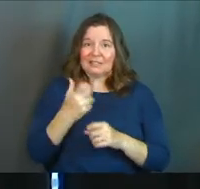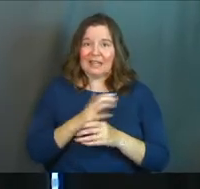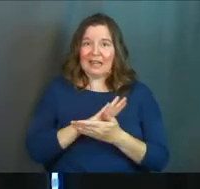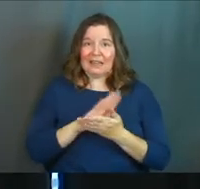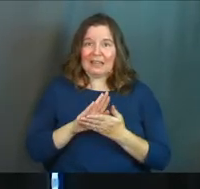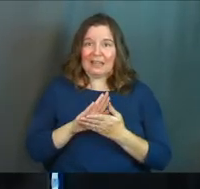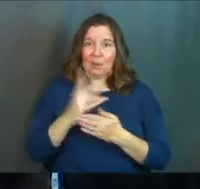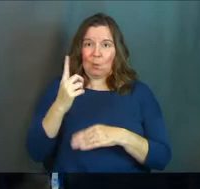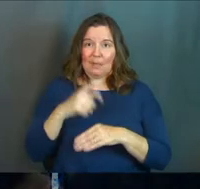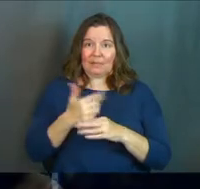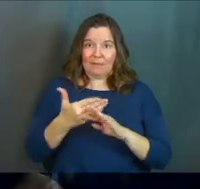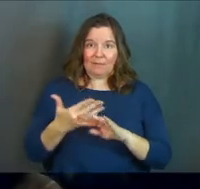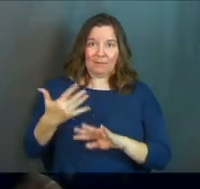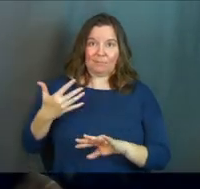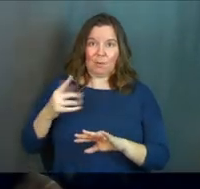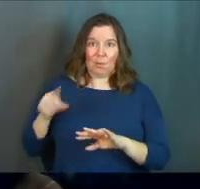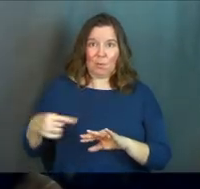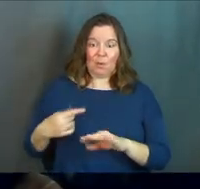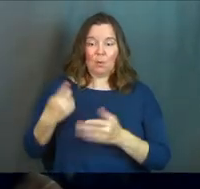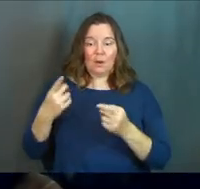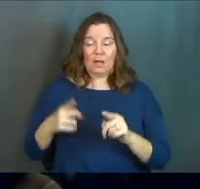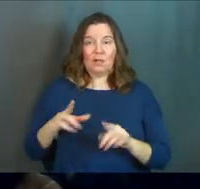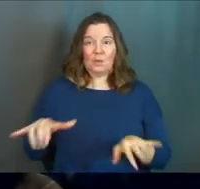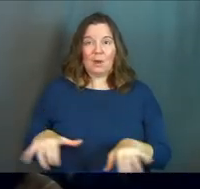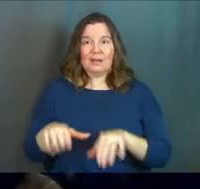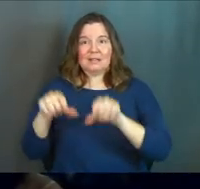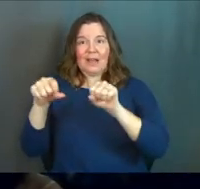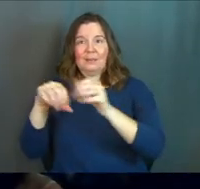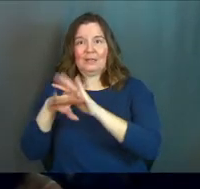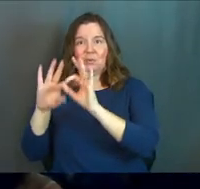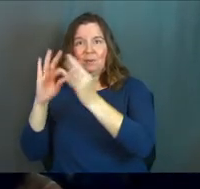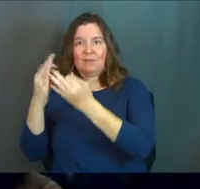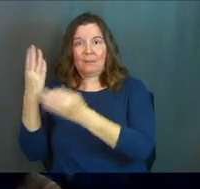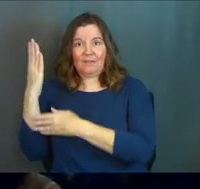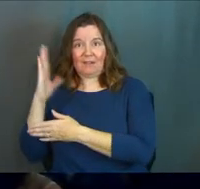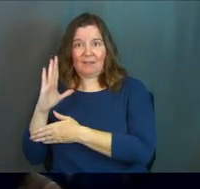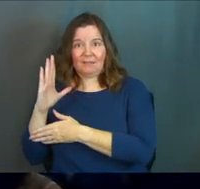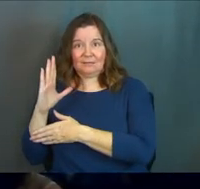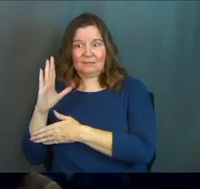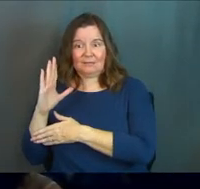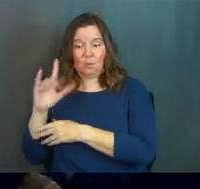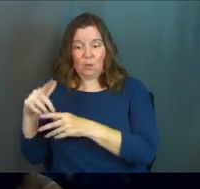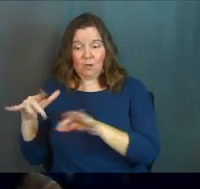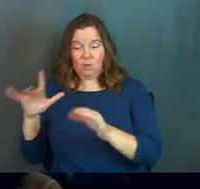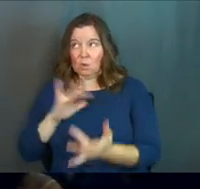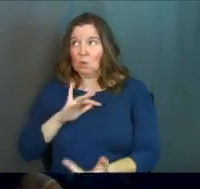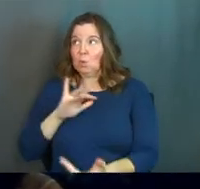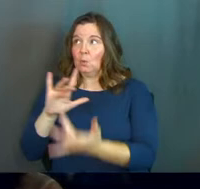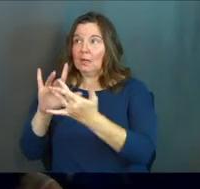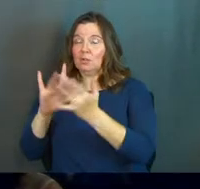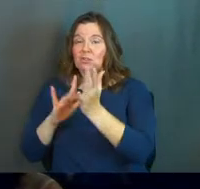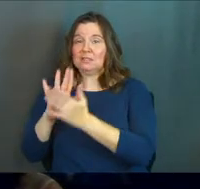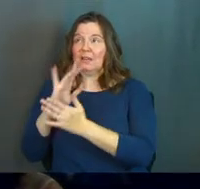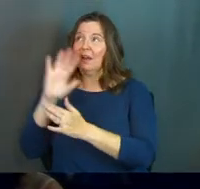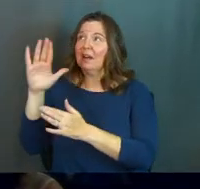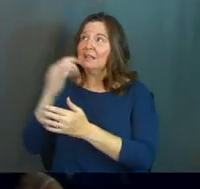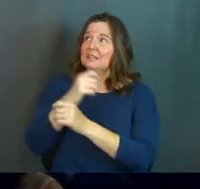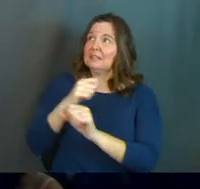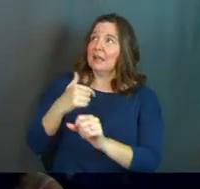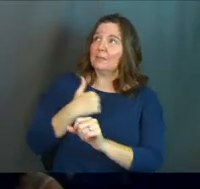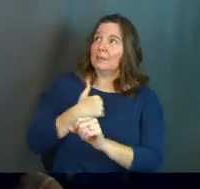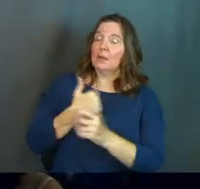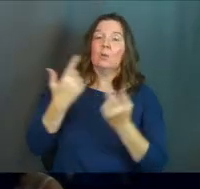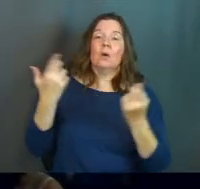get clean one time. What happened is that you were adopted into the family of God. When you reach out to Jesus and say, save